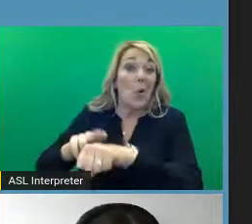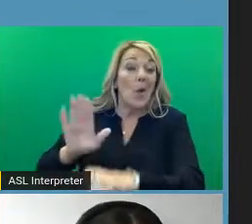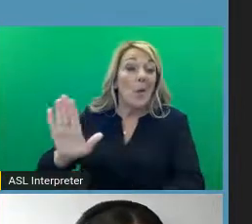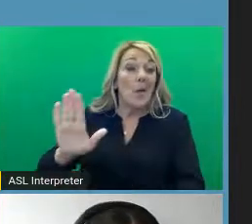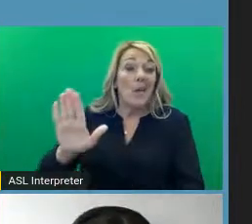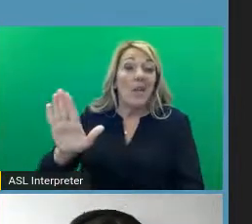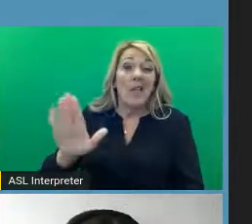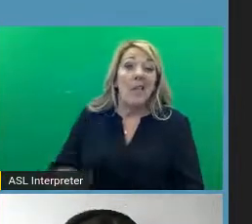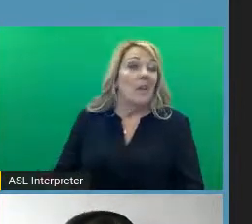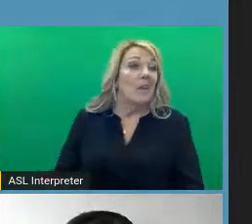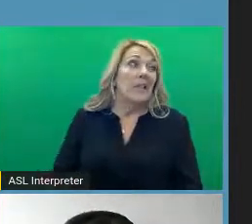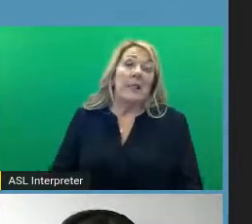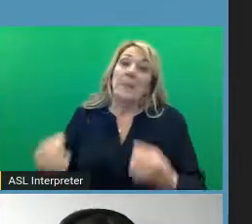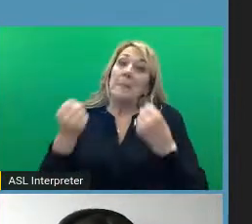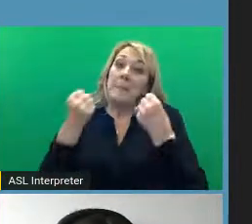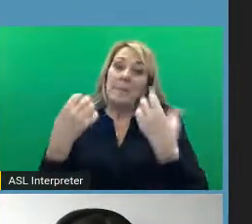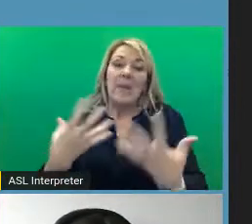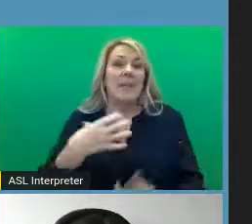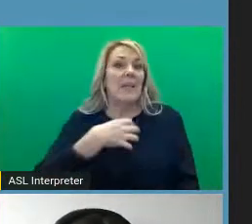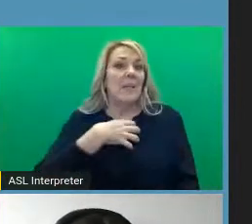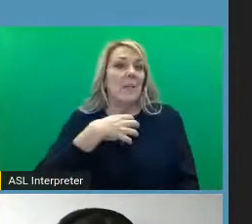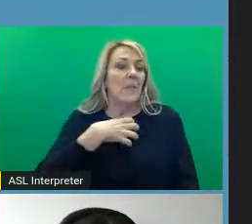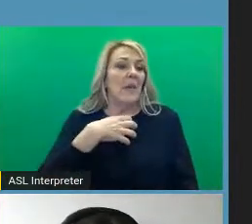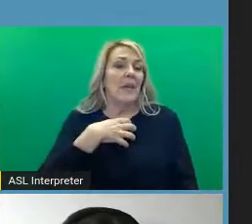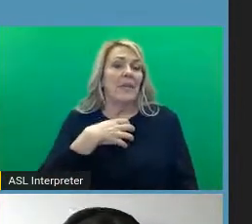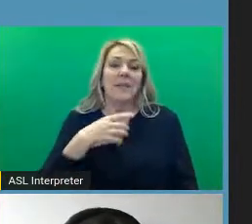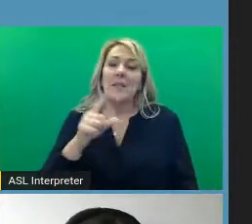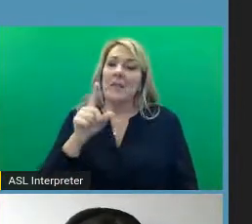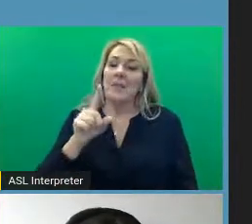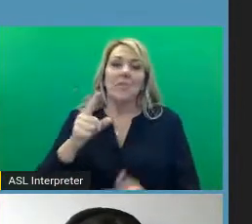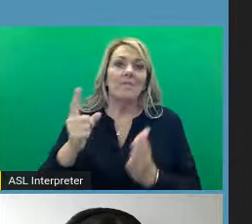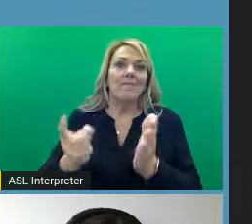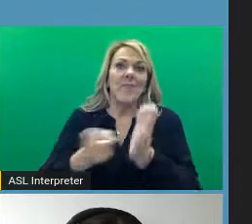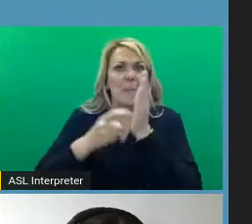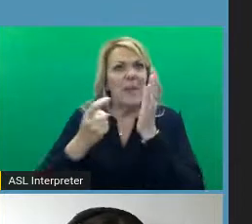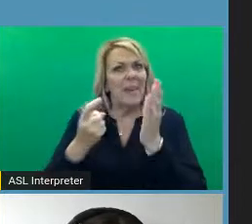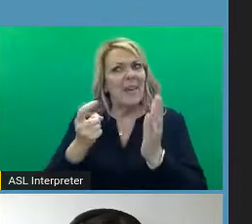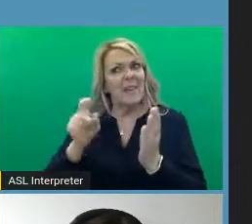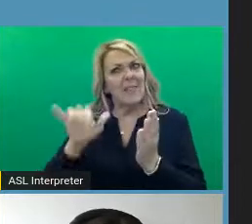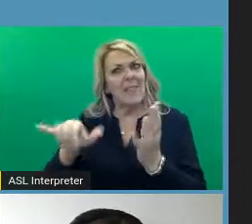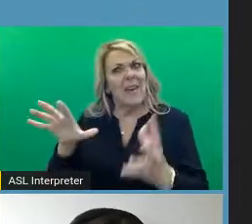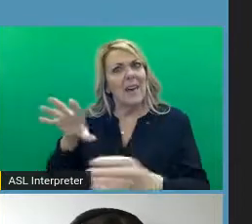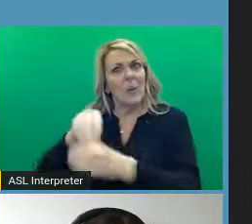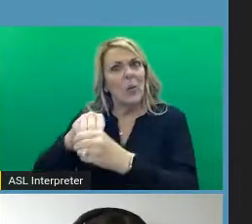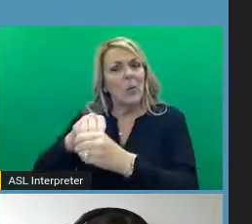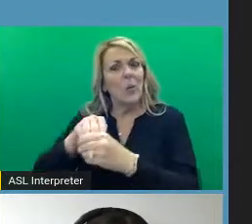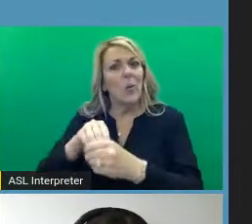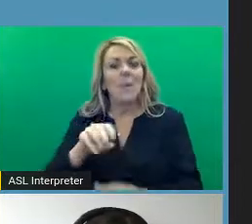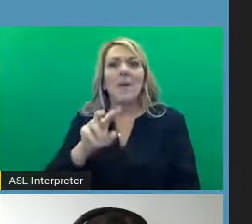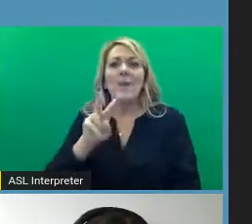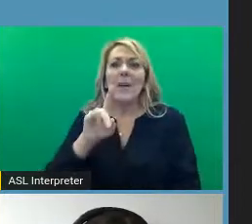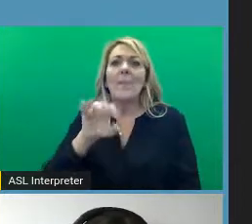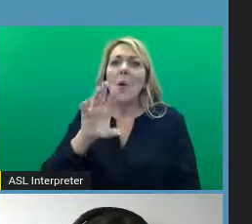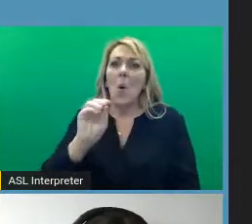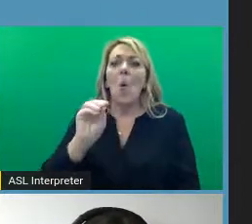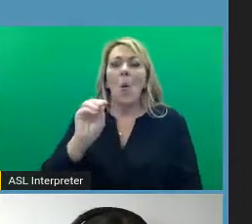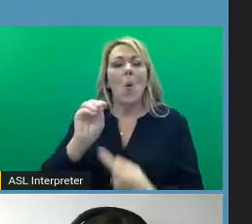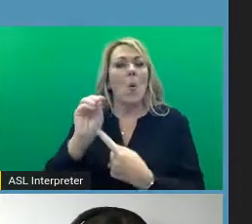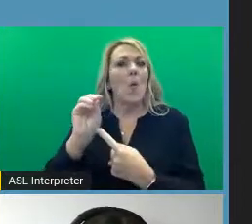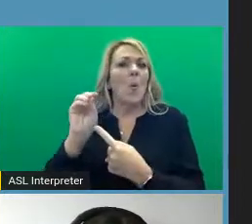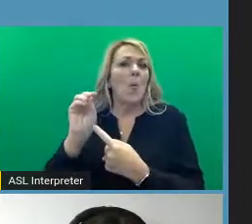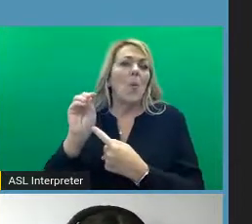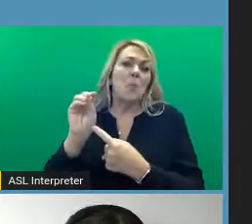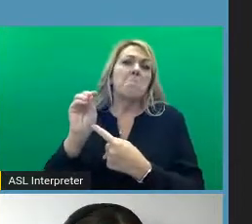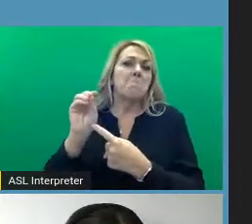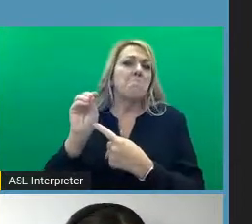Many complaints. We need to continue to demand that feature. But I think Vimeo Studio is a